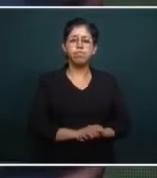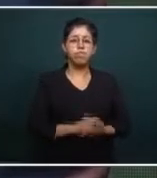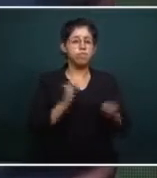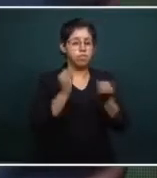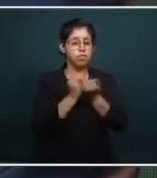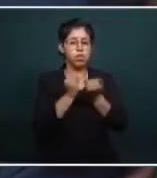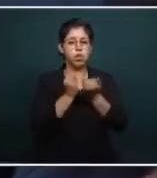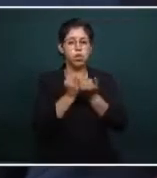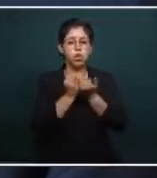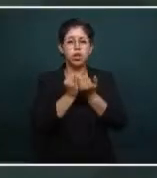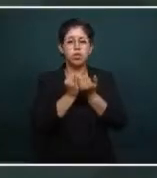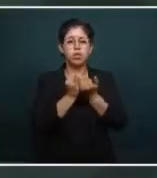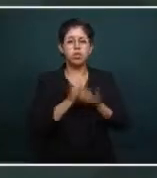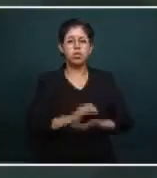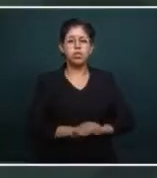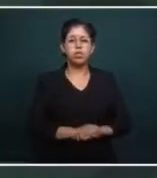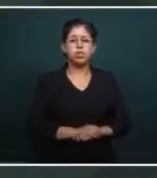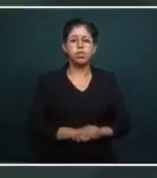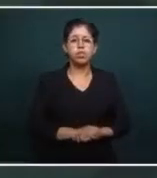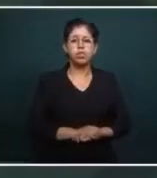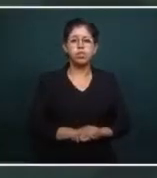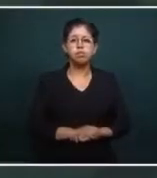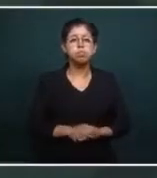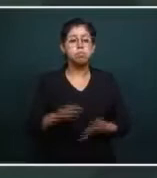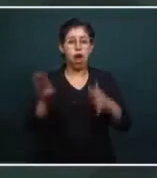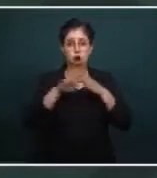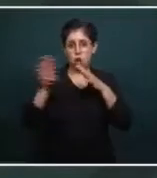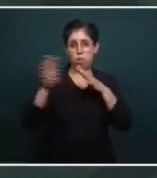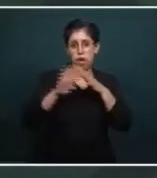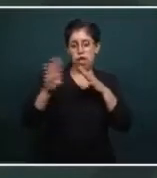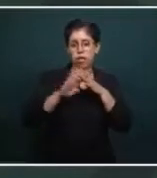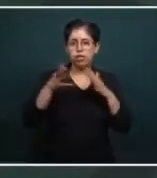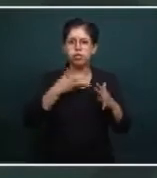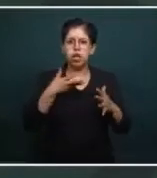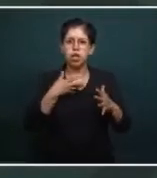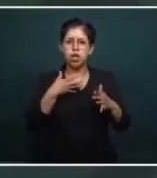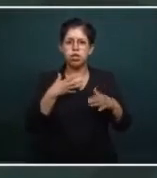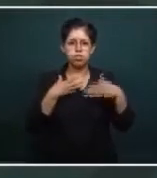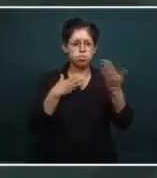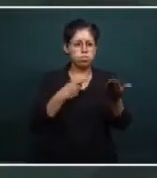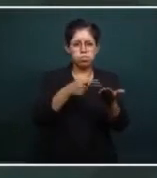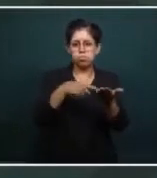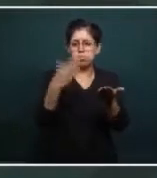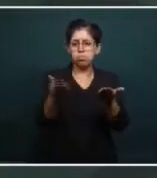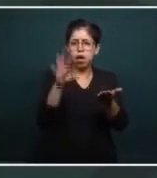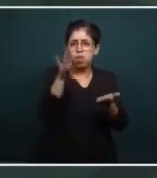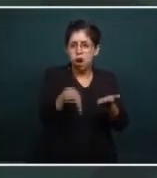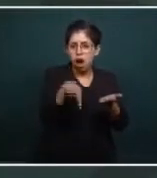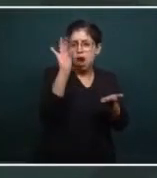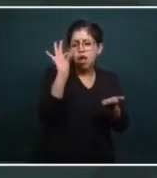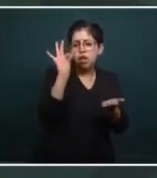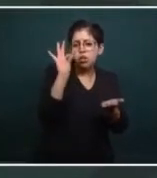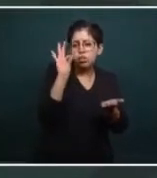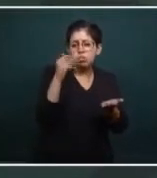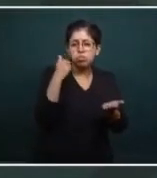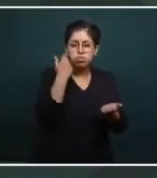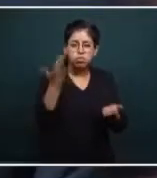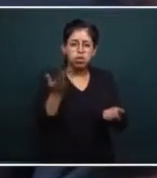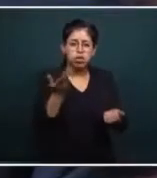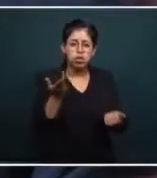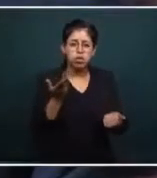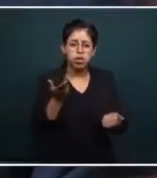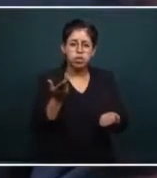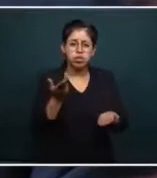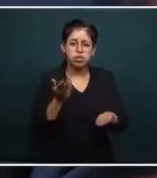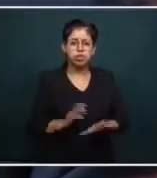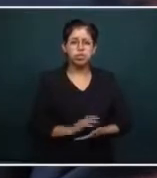están dando we are giving opciones options para que haya desarrollo, in order that there be